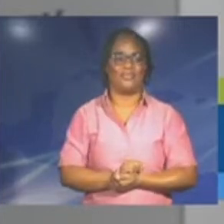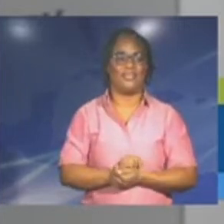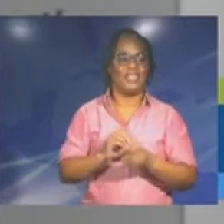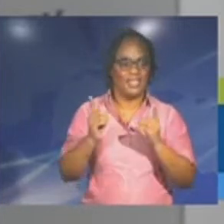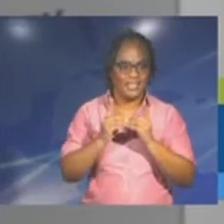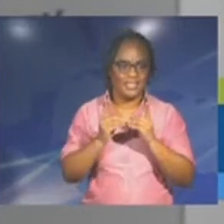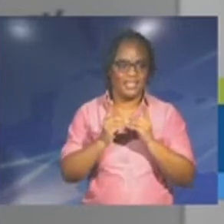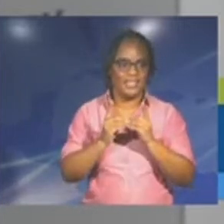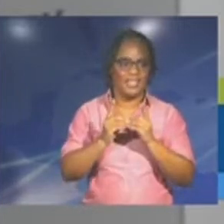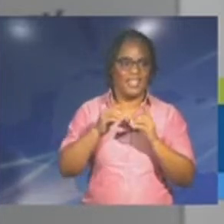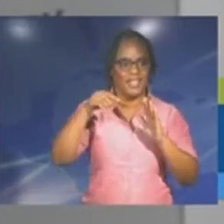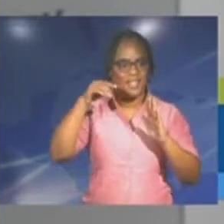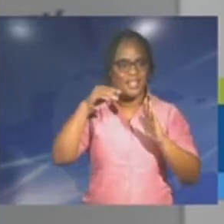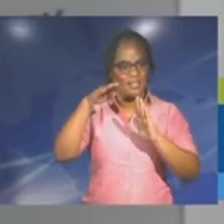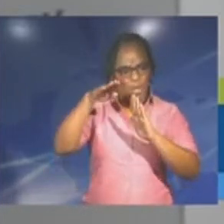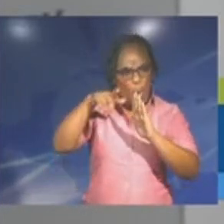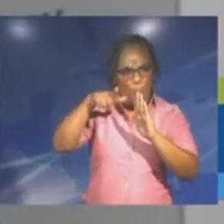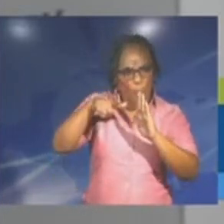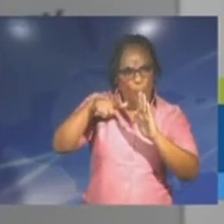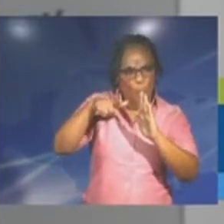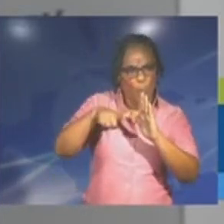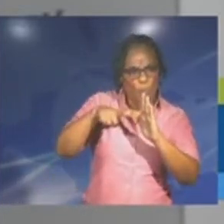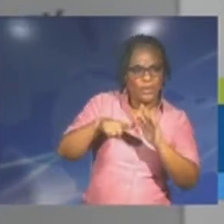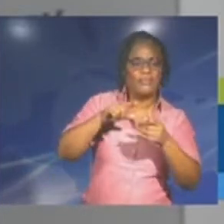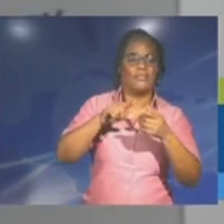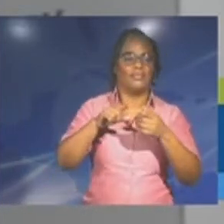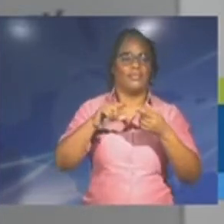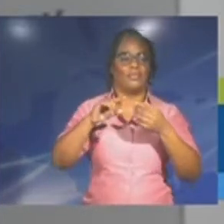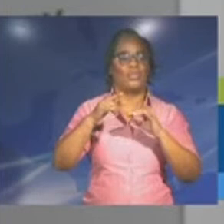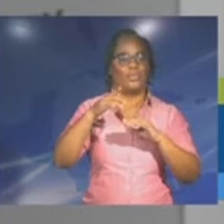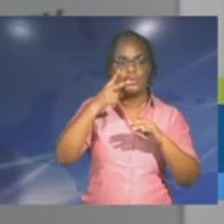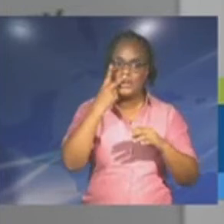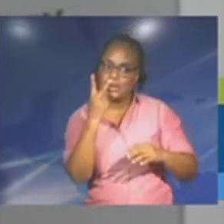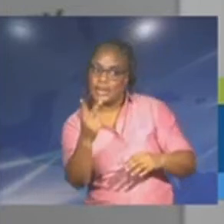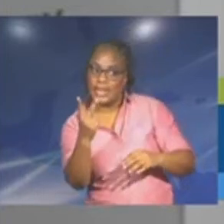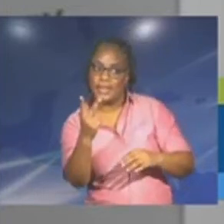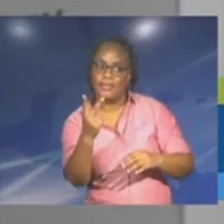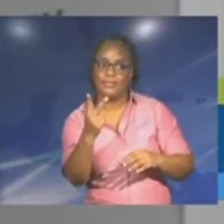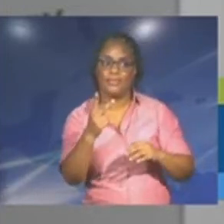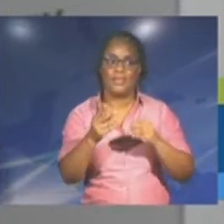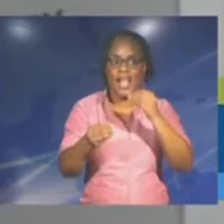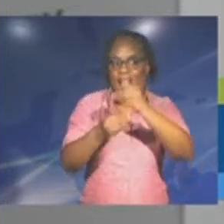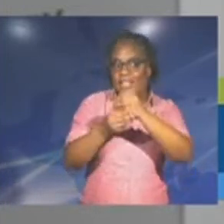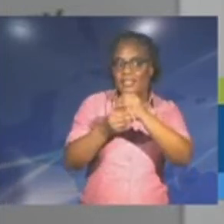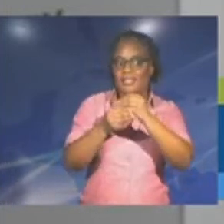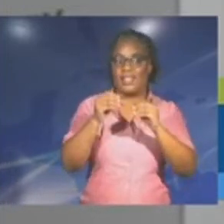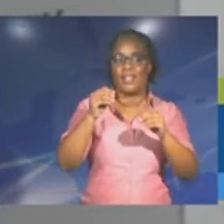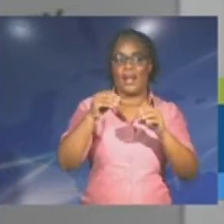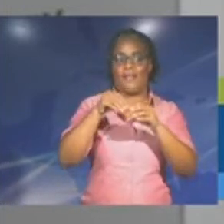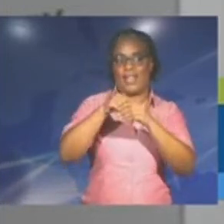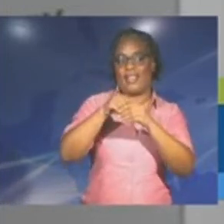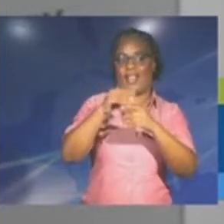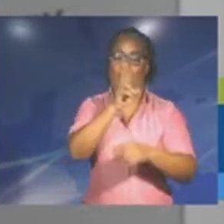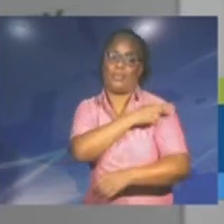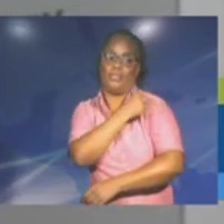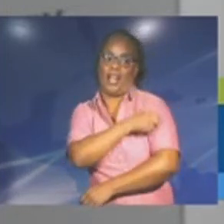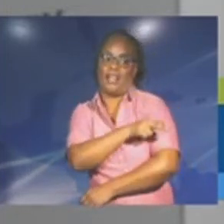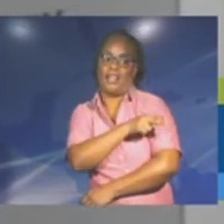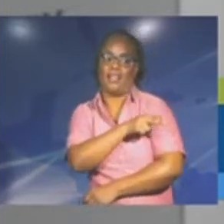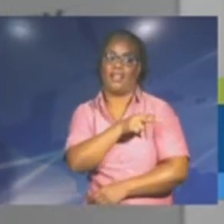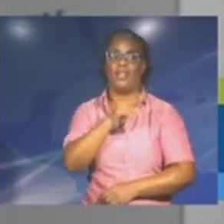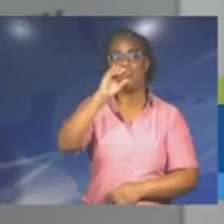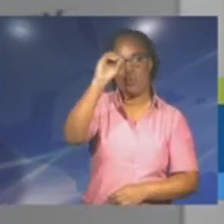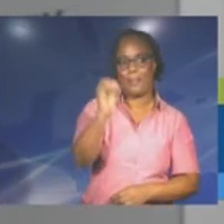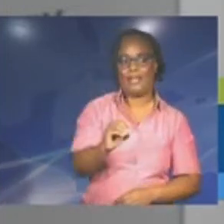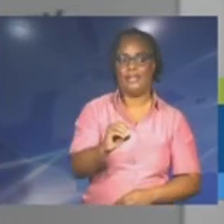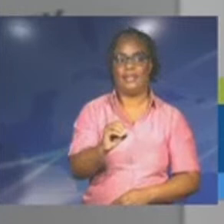down significantly. What we're seeing, which is interesting as well, is that you're seeing, in terms of hospitalization, the percentage of